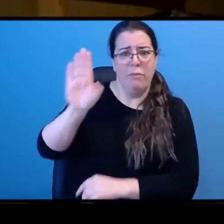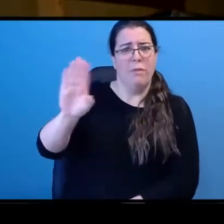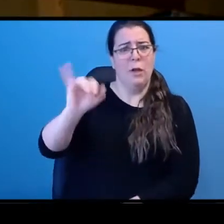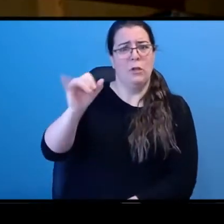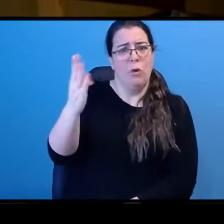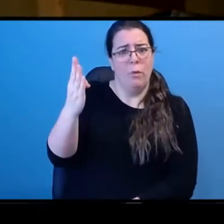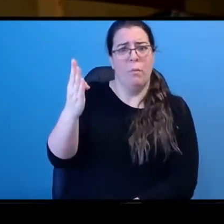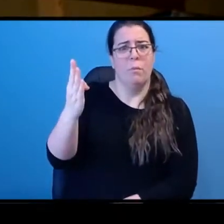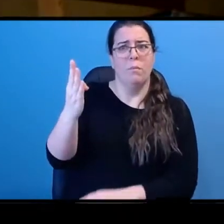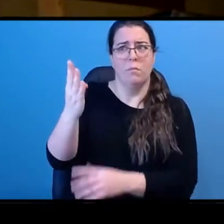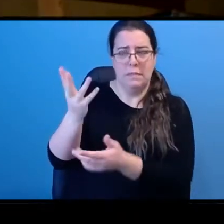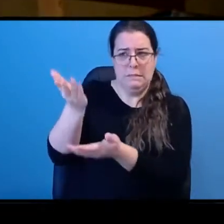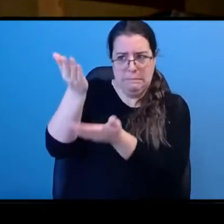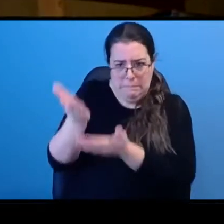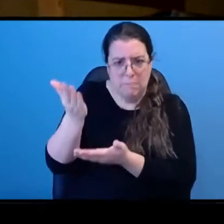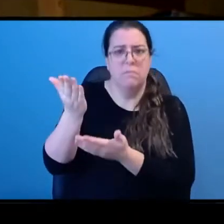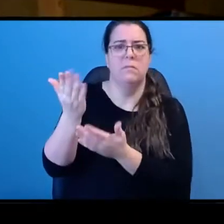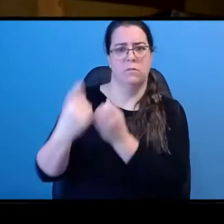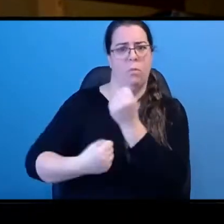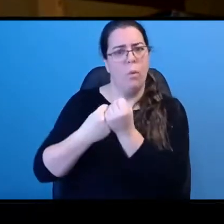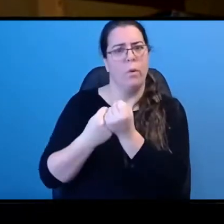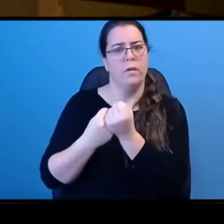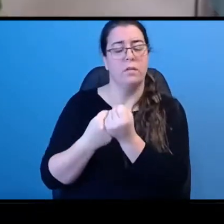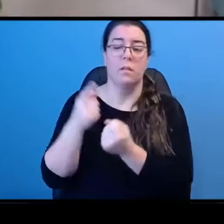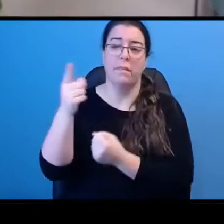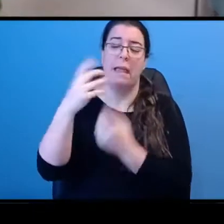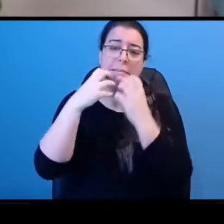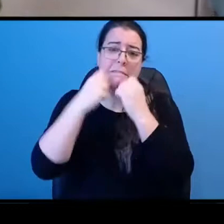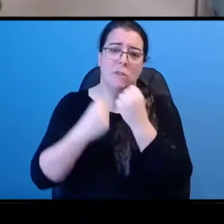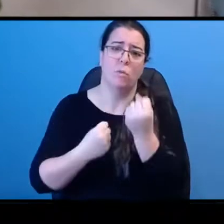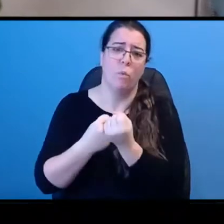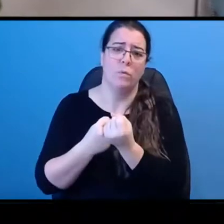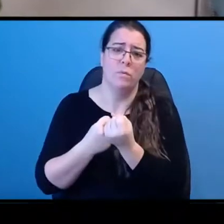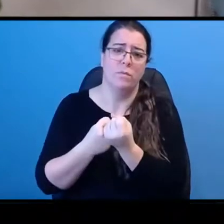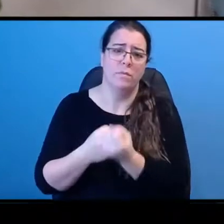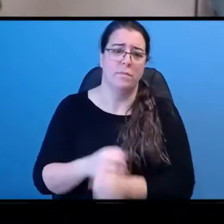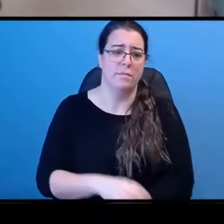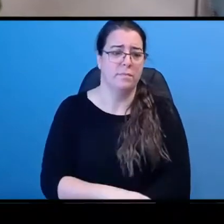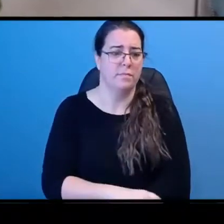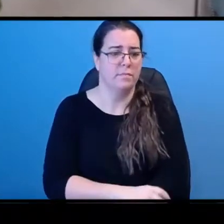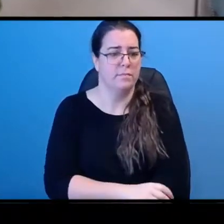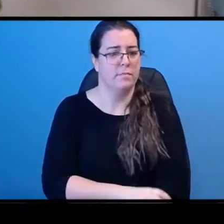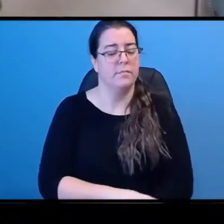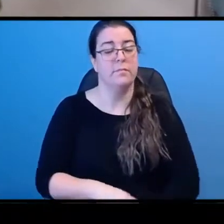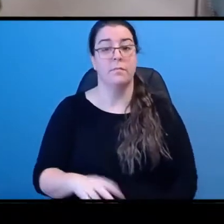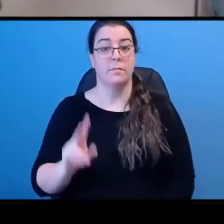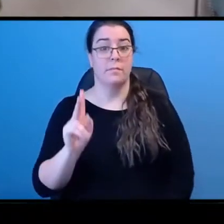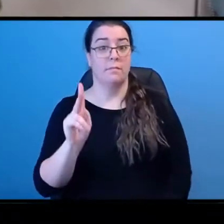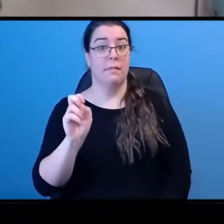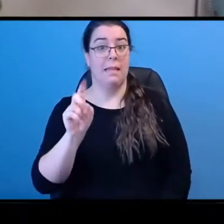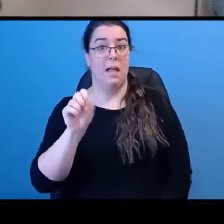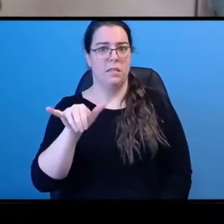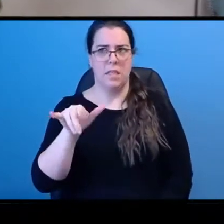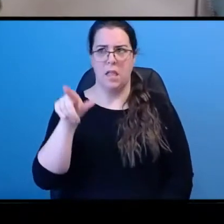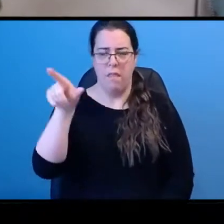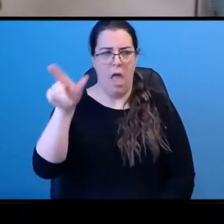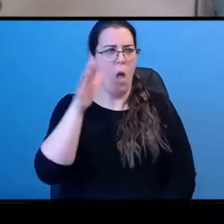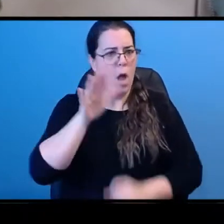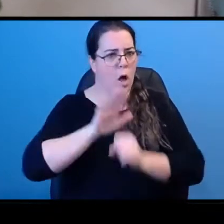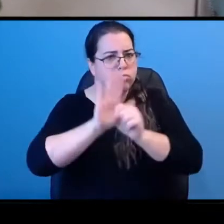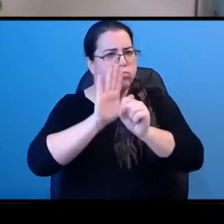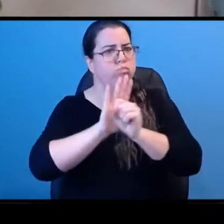this funding. They really do want to help you. And they can become your champions too, right? Absolutely. So making that connection,